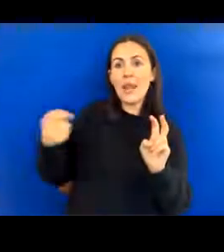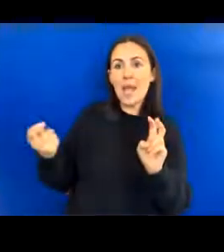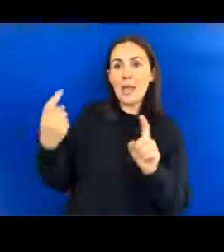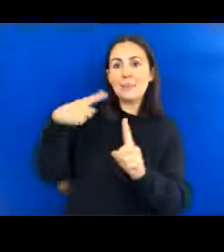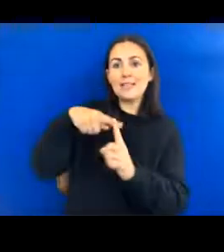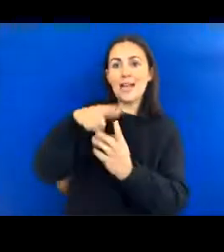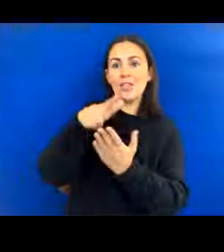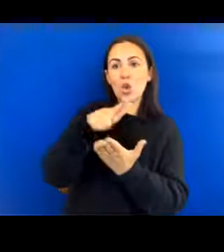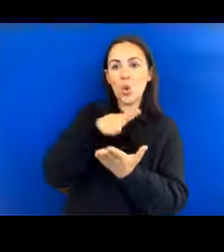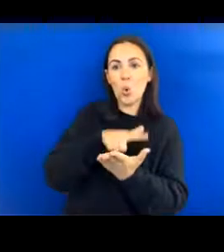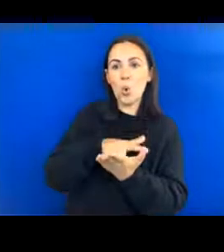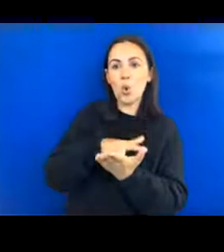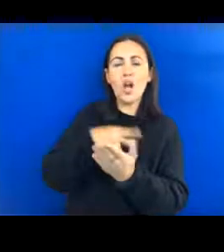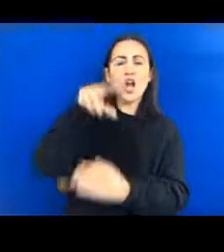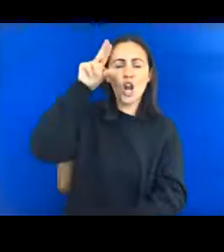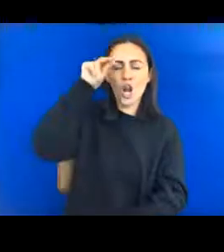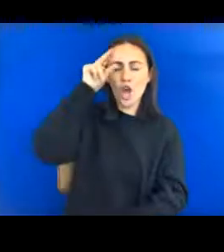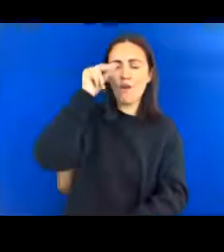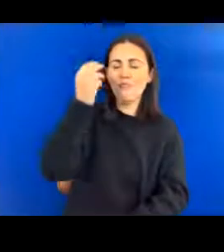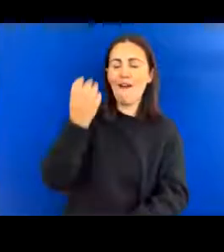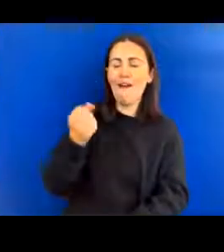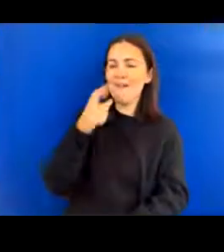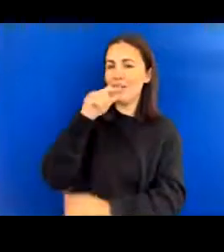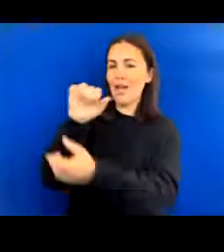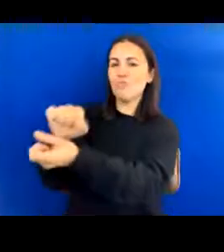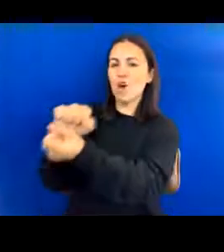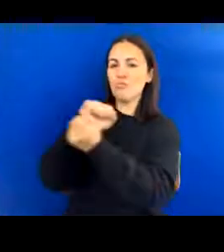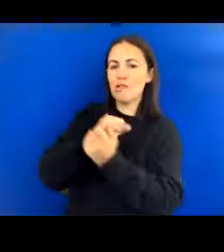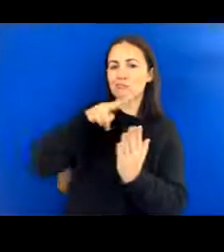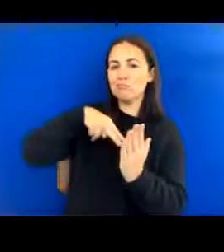all public libraries in New South Wales.